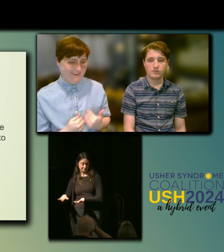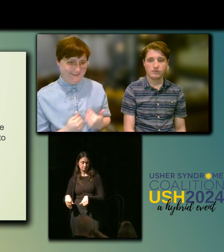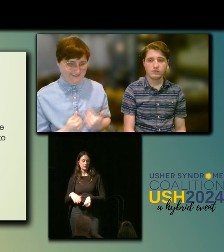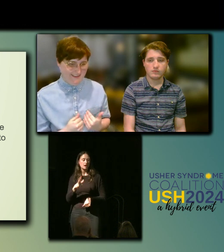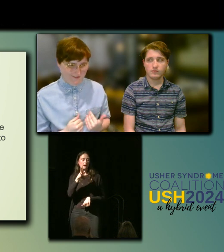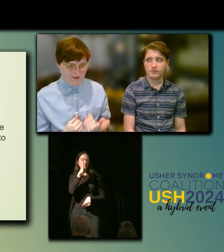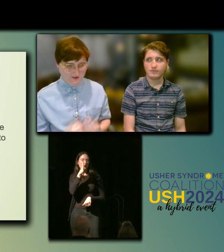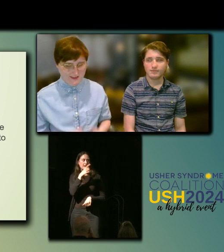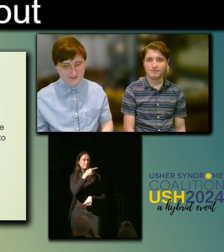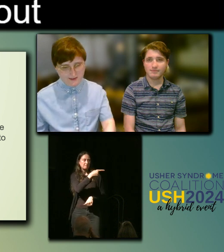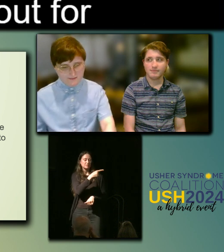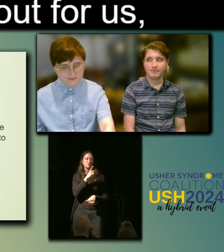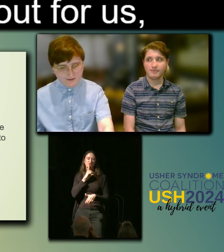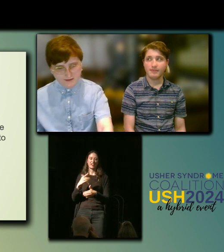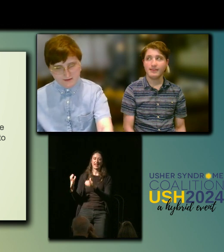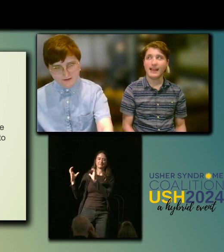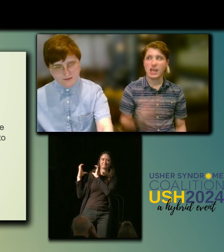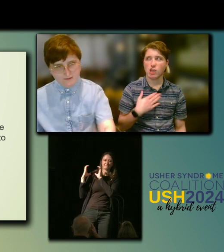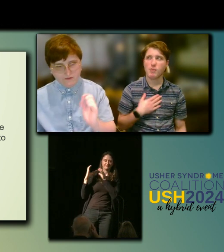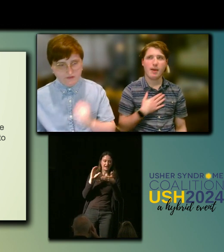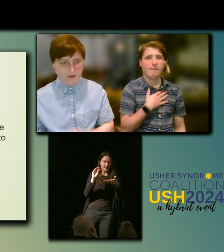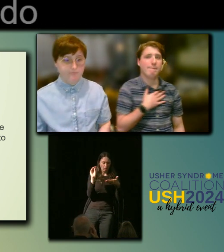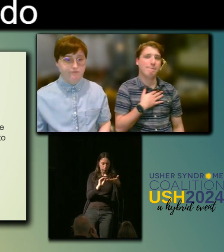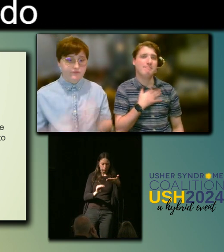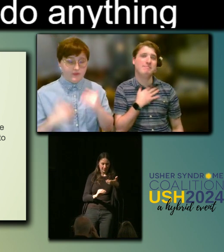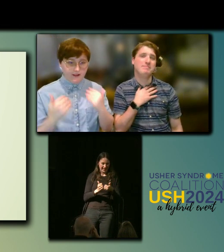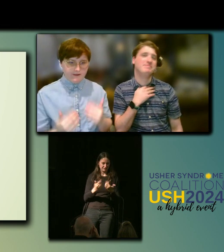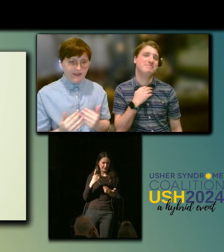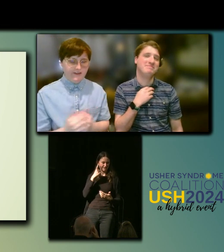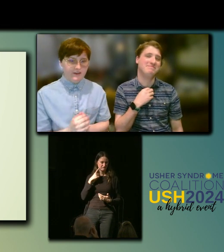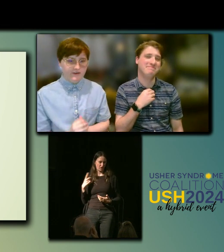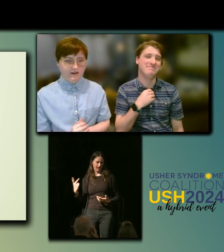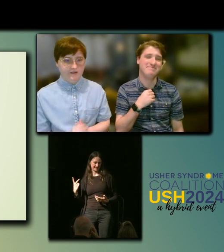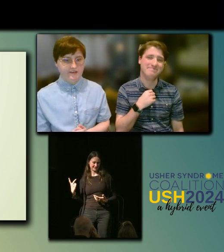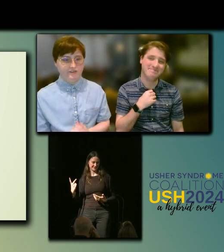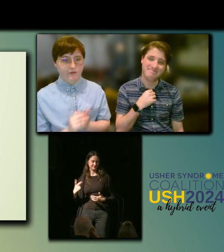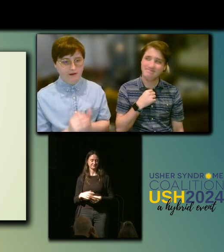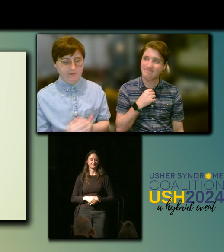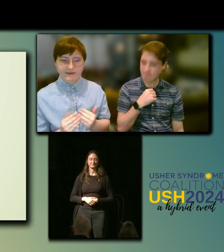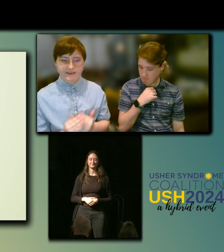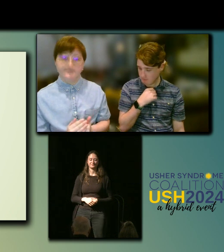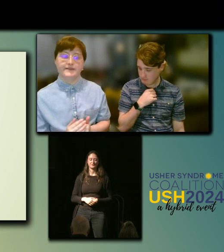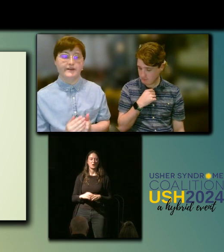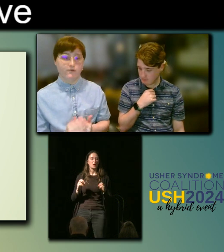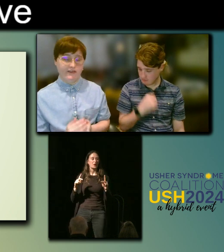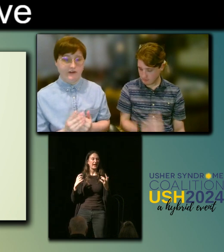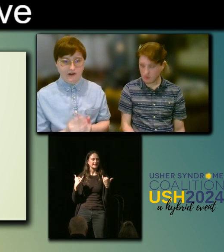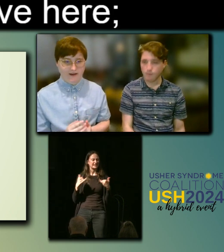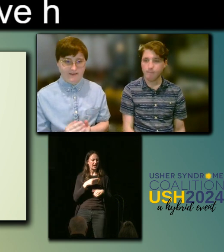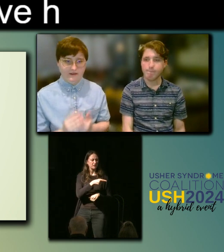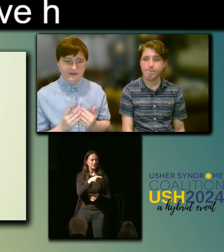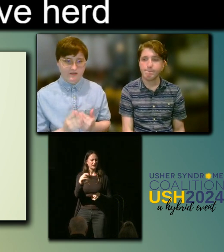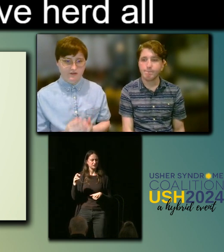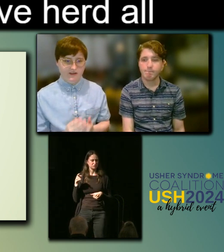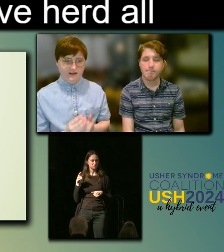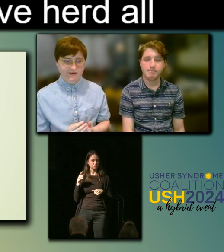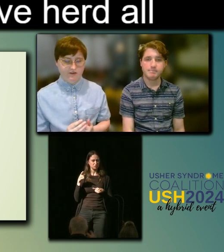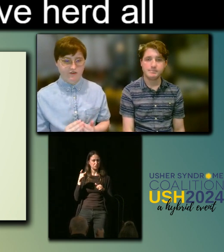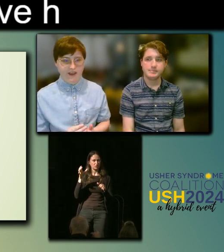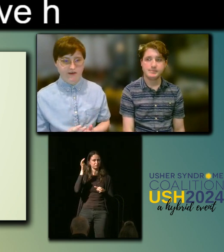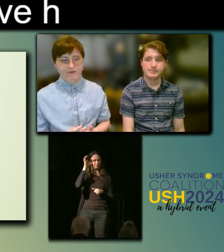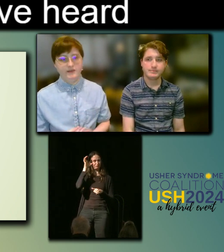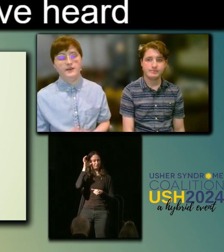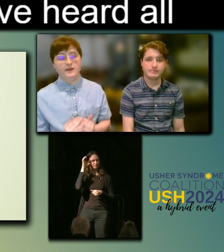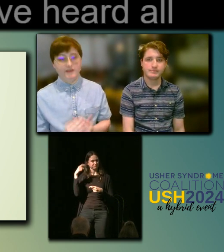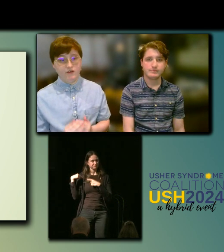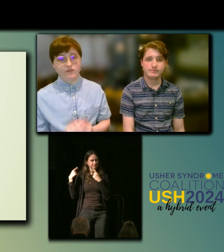we really didn't have to do anything. So now that you've heard all this, you're probably considering whether or not to join a clinical